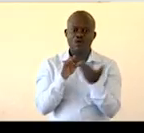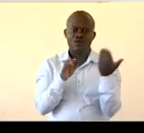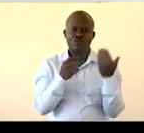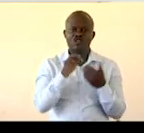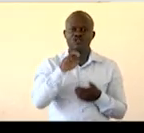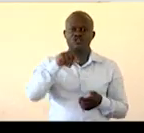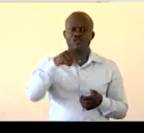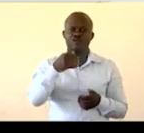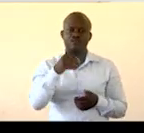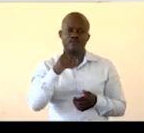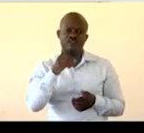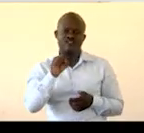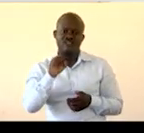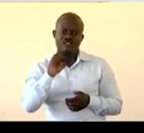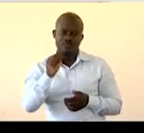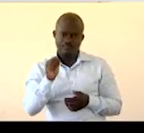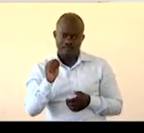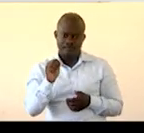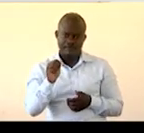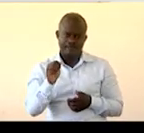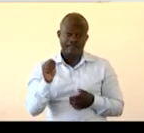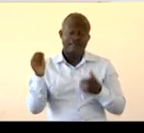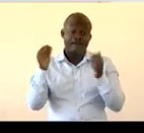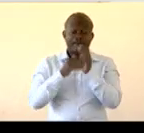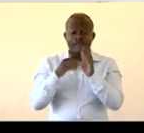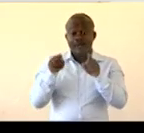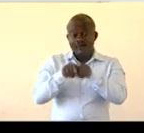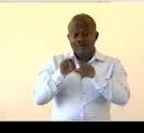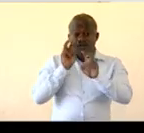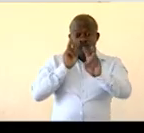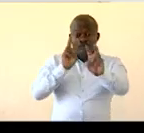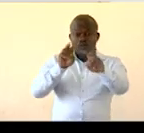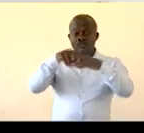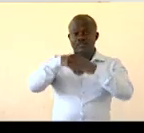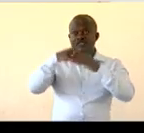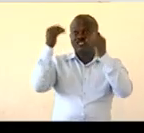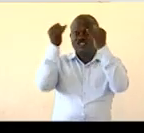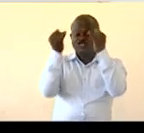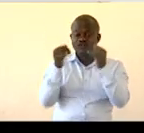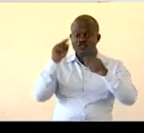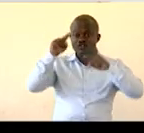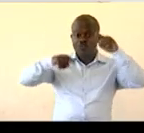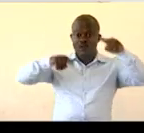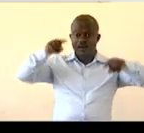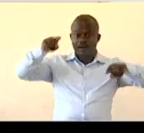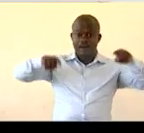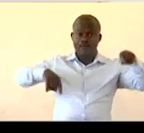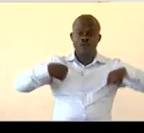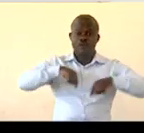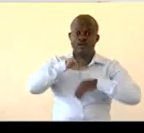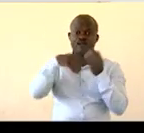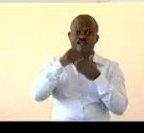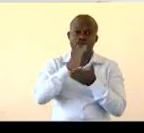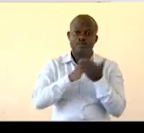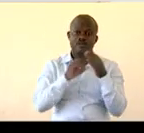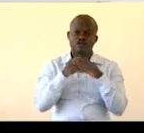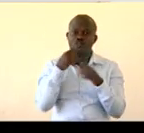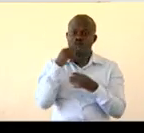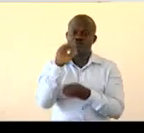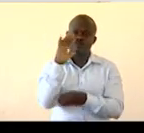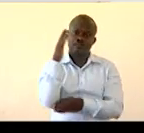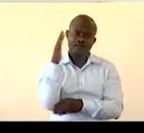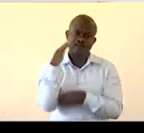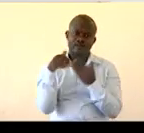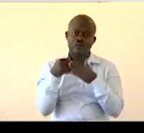tropism. As you see on this diagram, we have parts of the plant we have